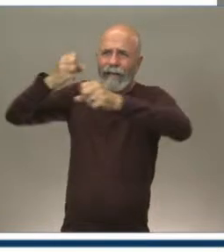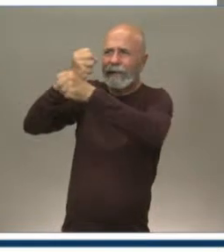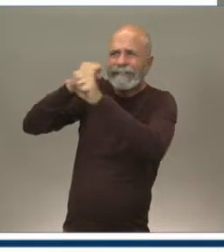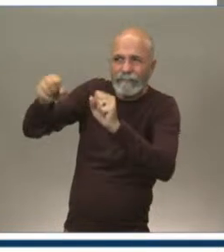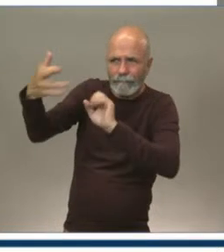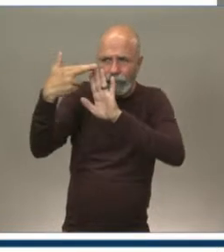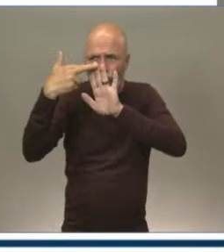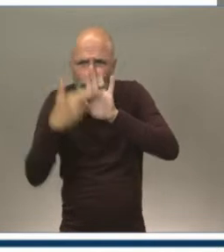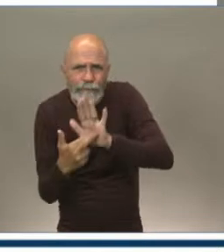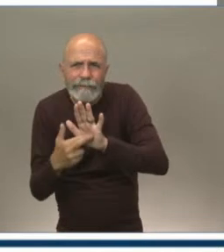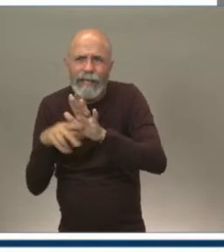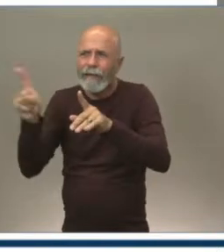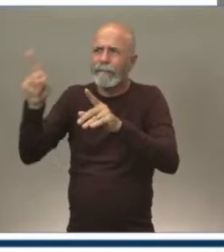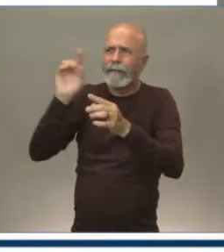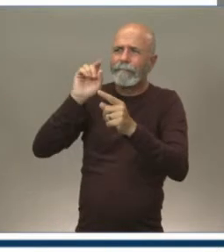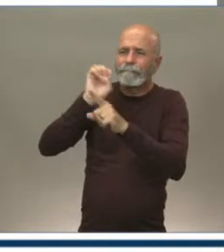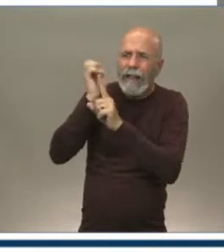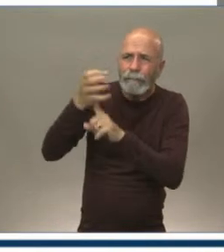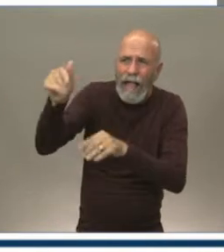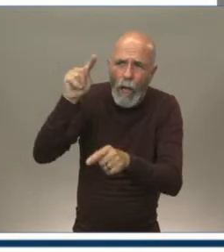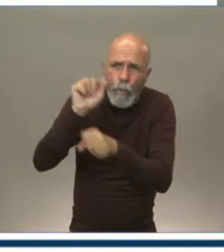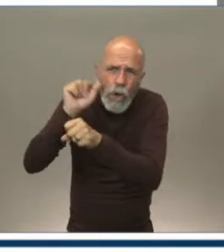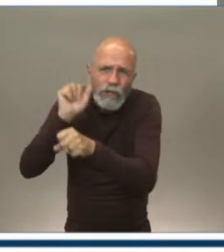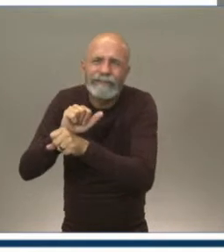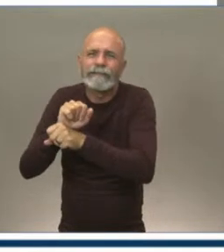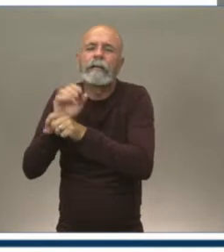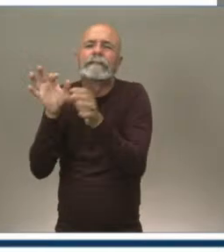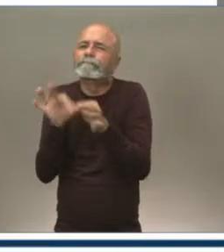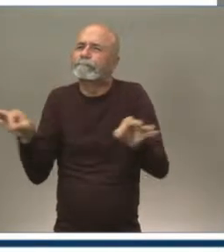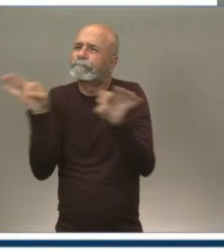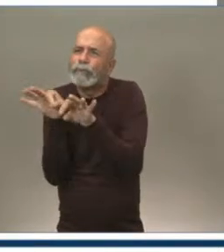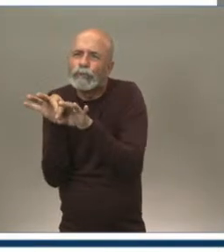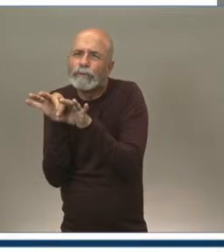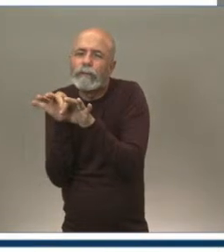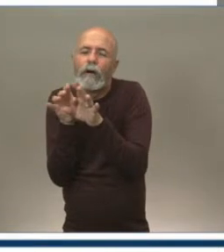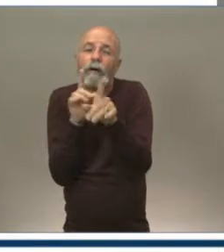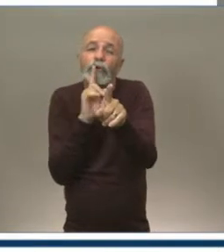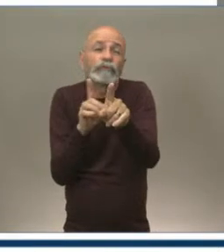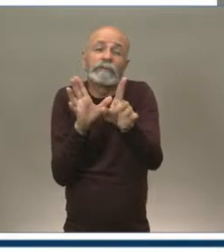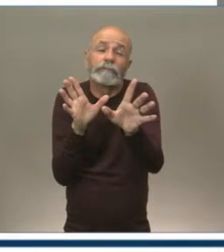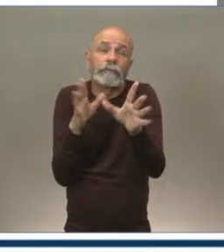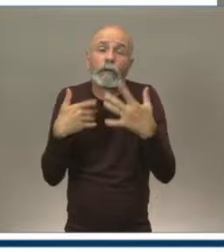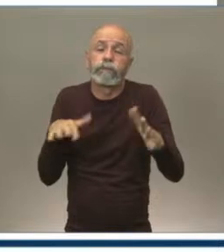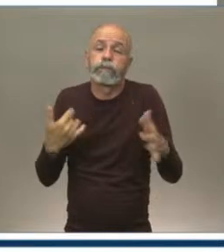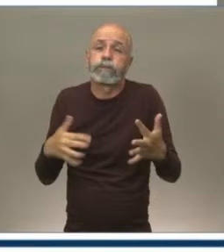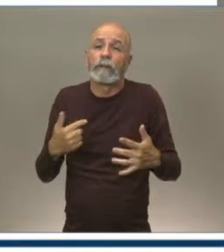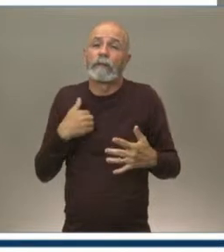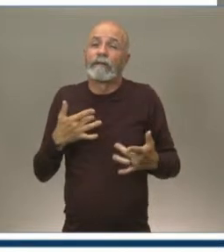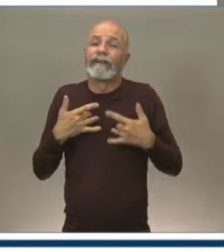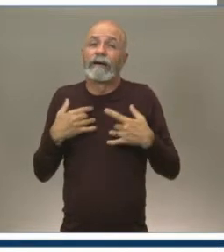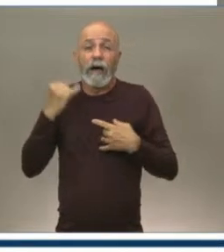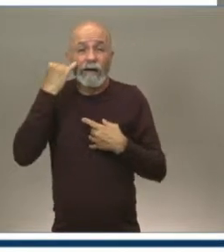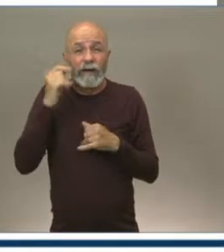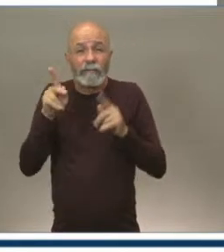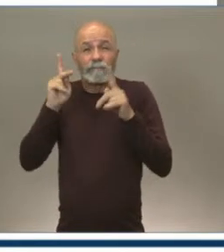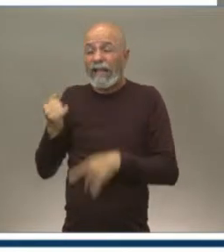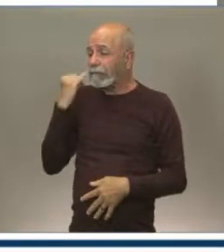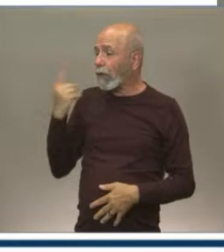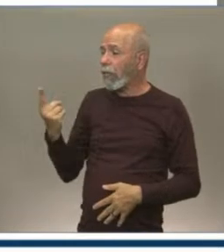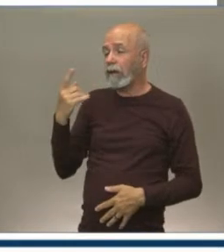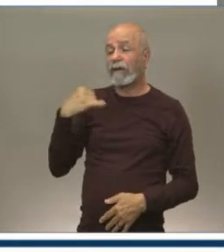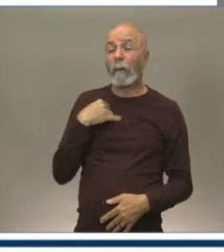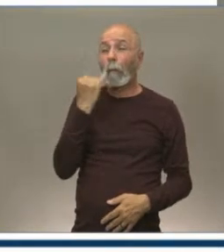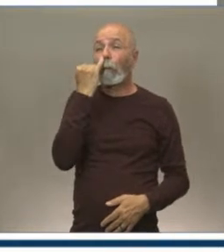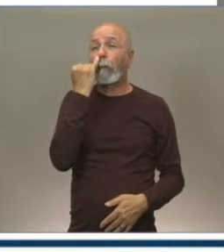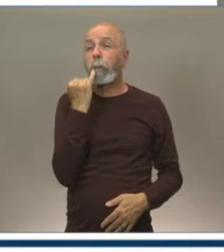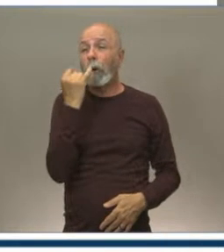in place that starting with people that's why I emphasize today, if people are sick in any way, they cannot go to work, because that may be a